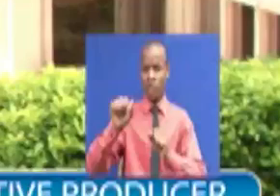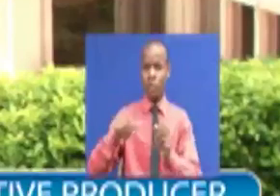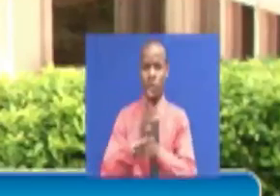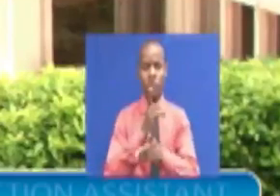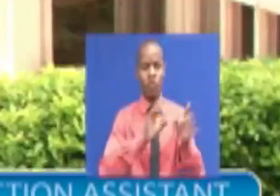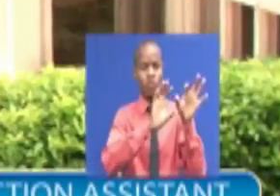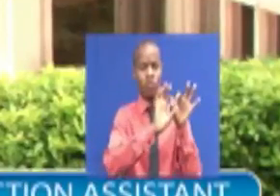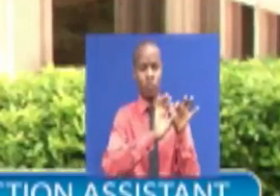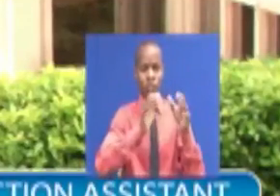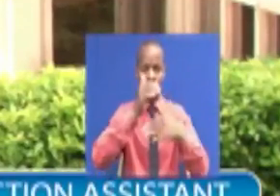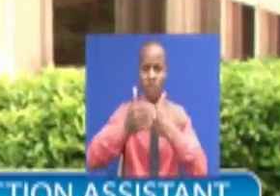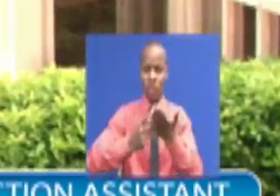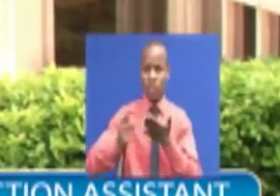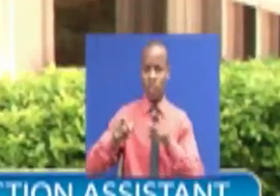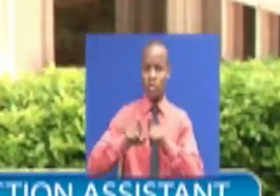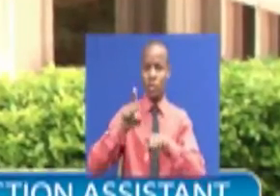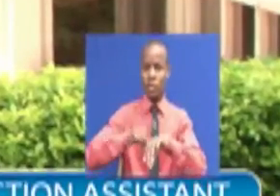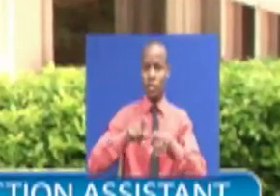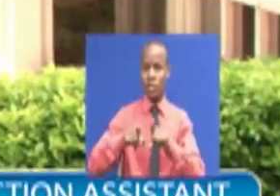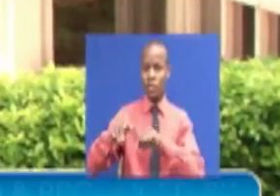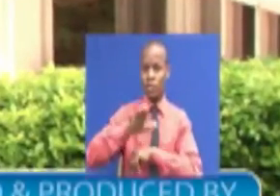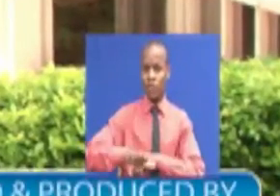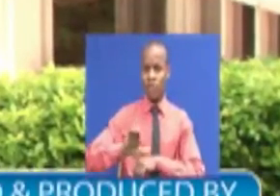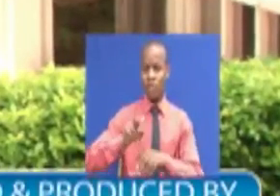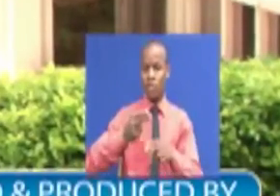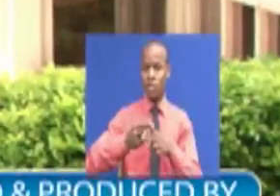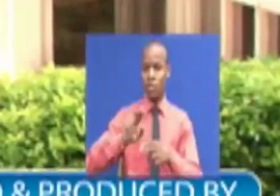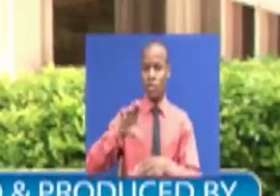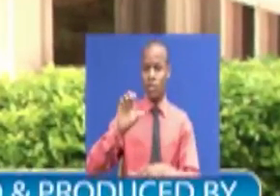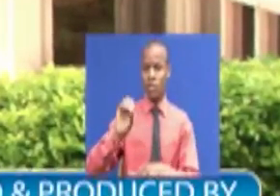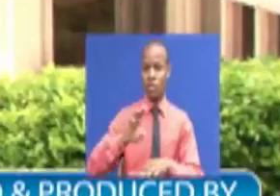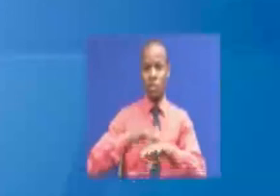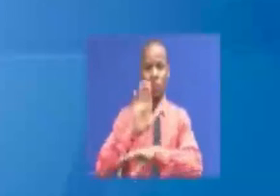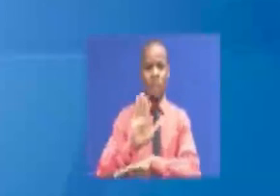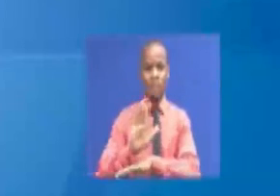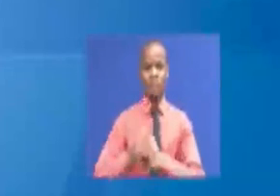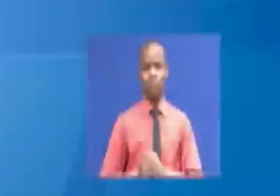Join us next week, same time, same place. My name is Caxton Osozie. Goodbye.